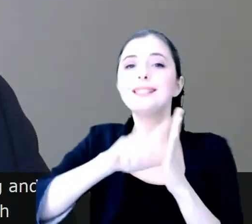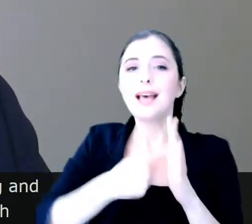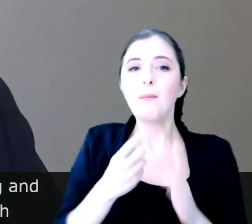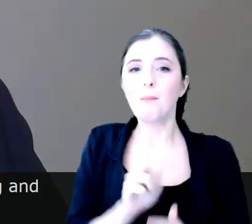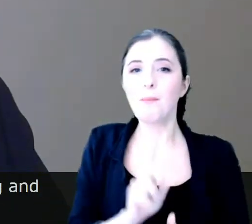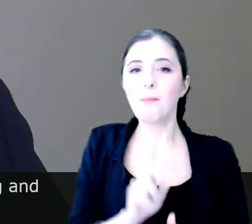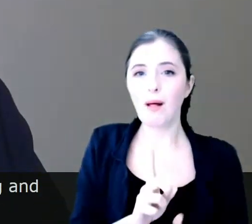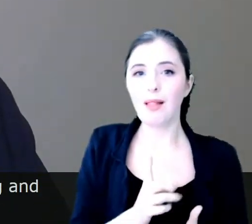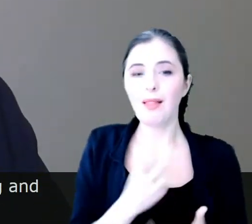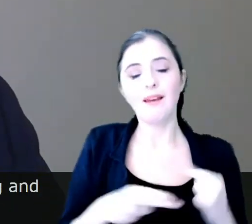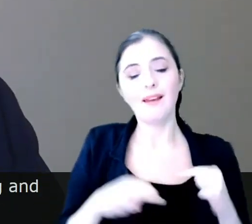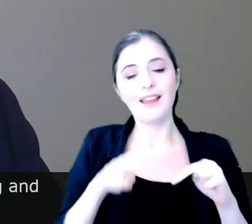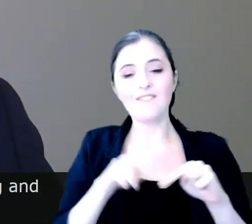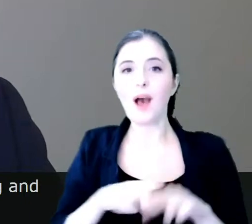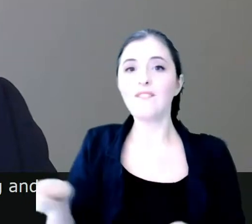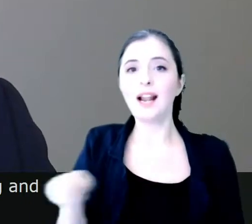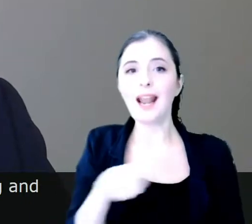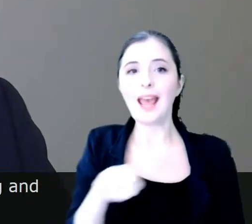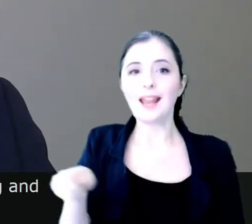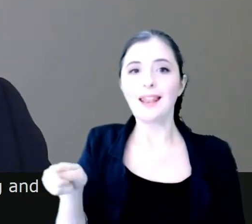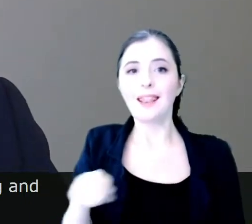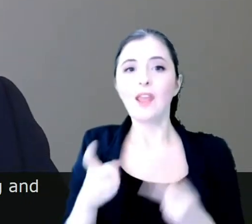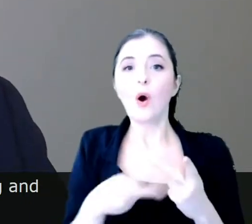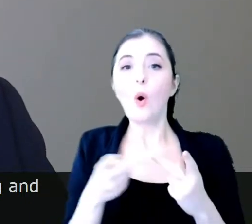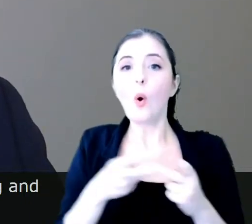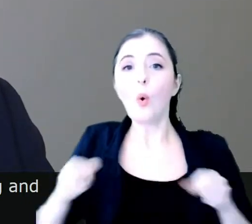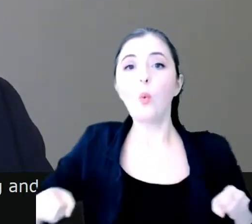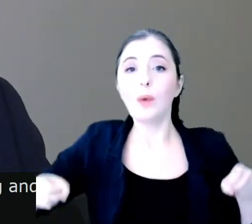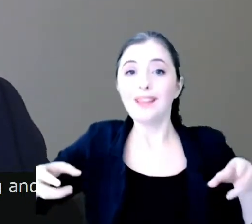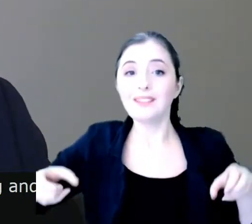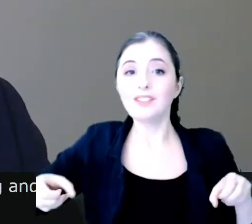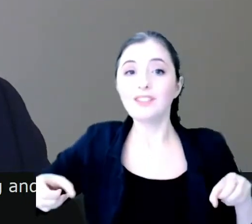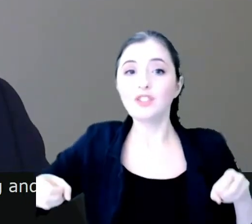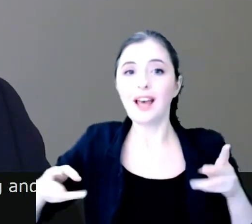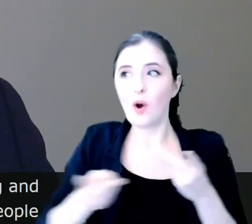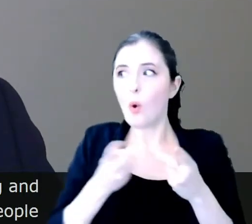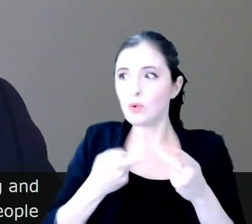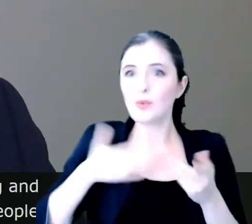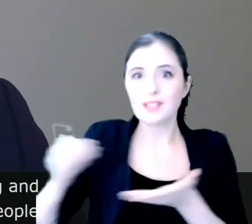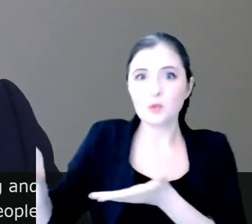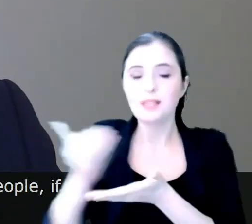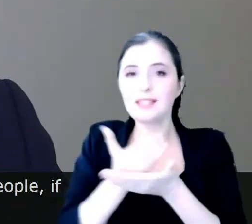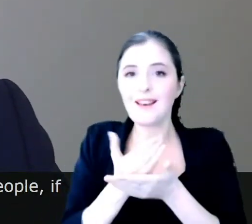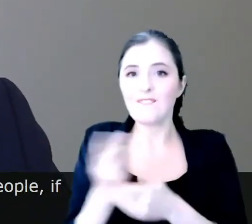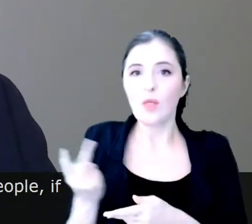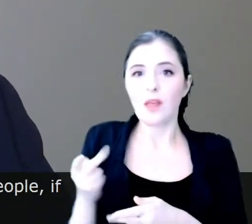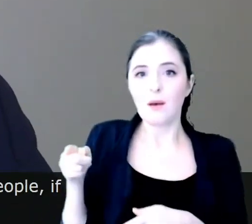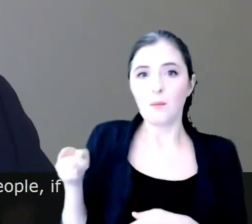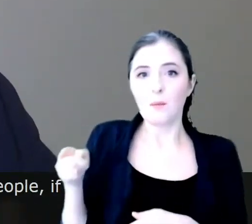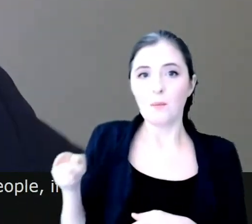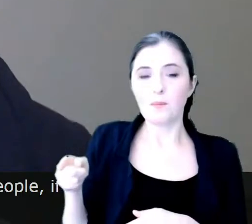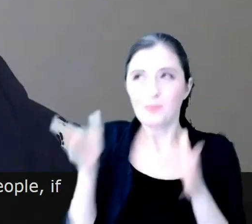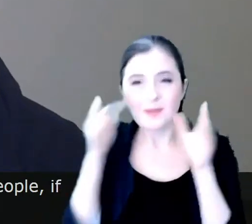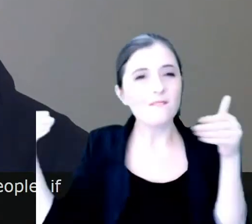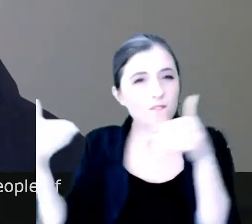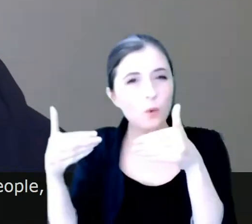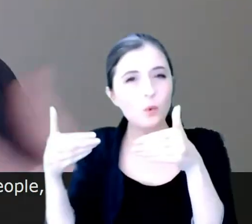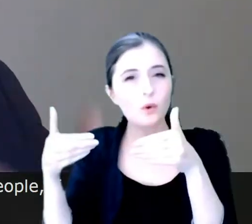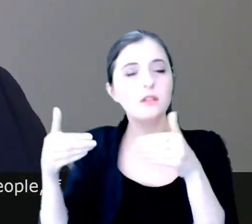got to be able to get around safely. And that, I think, is needs to be a real focus for Transport for London as